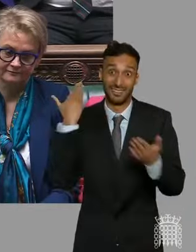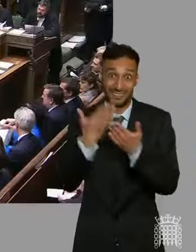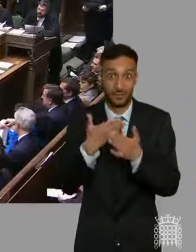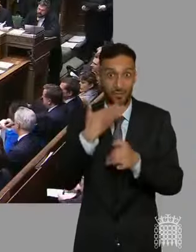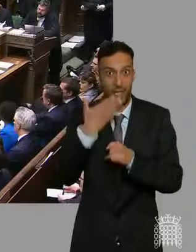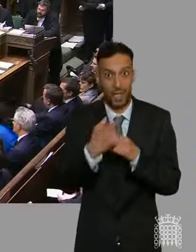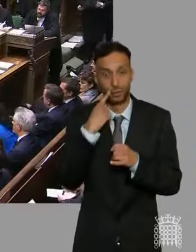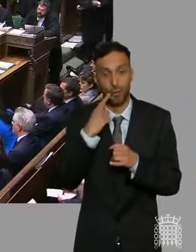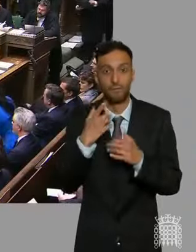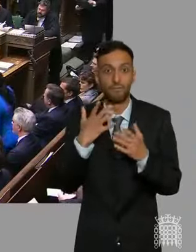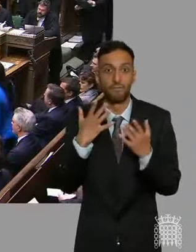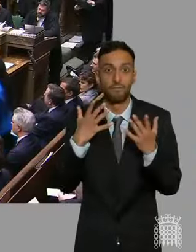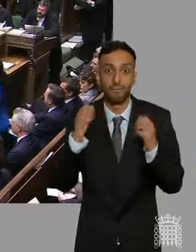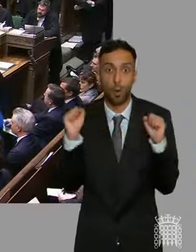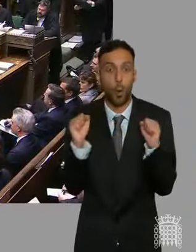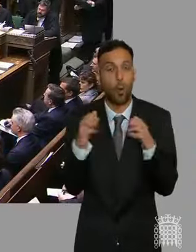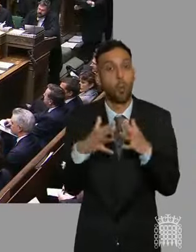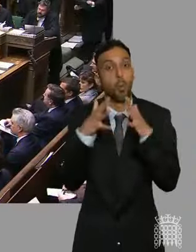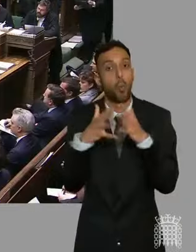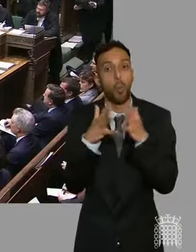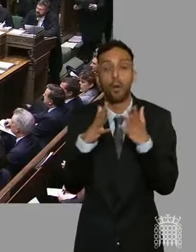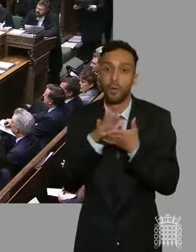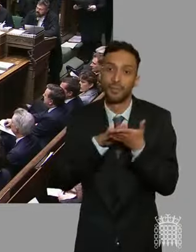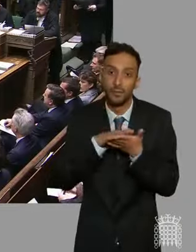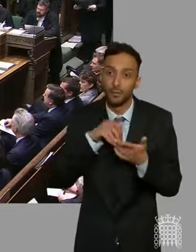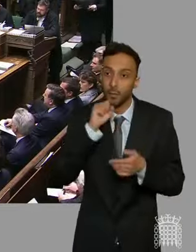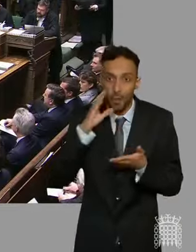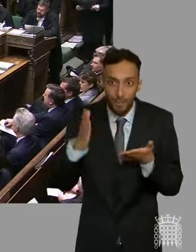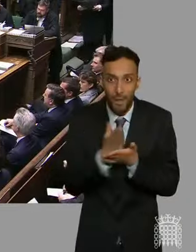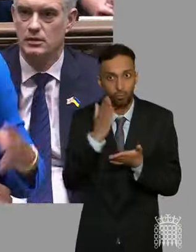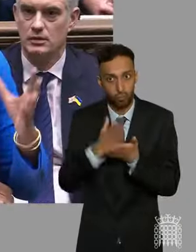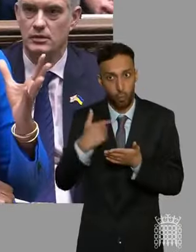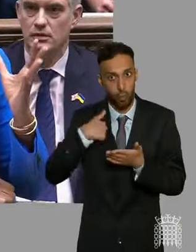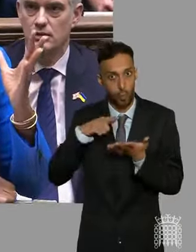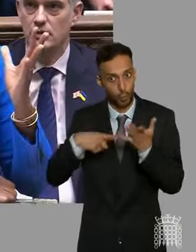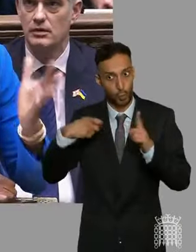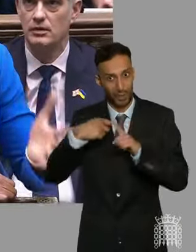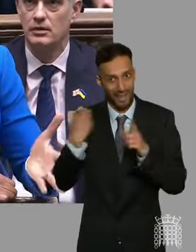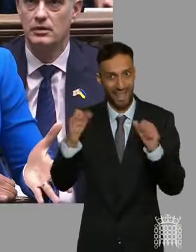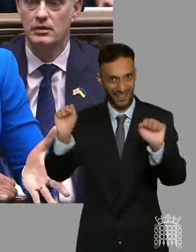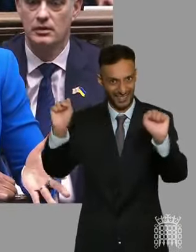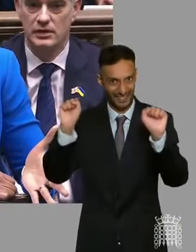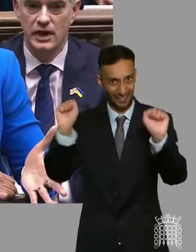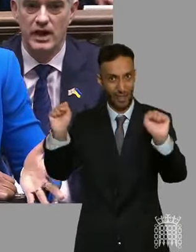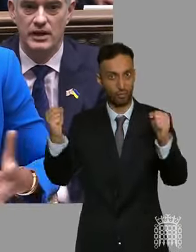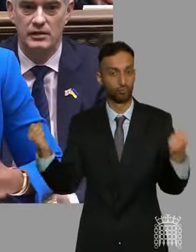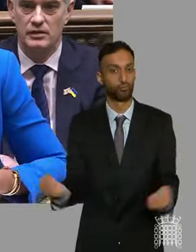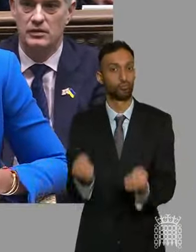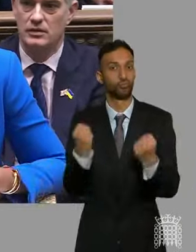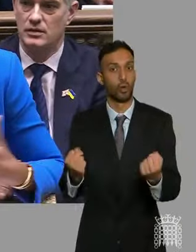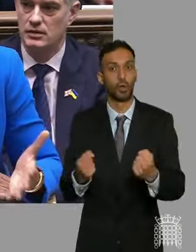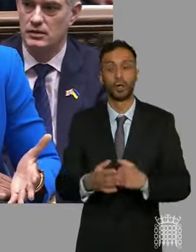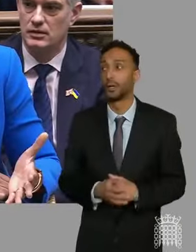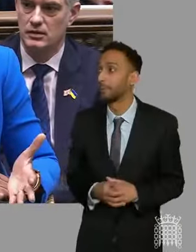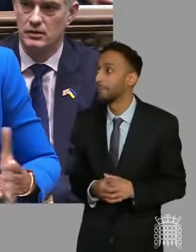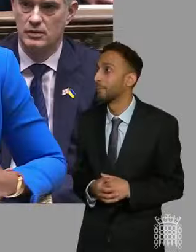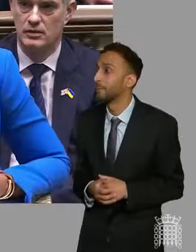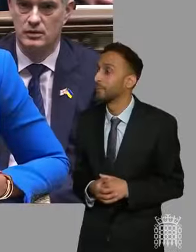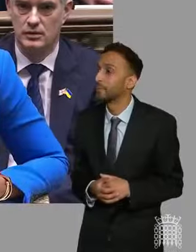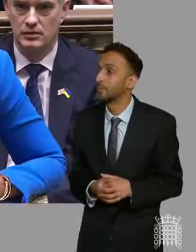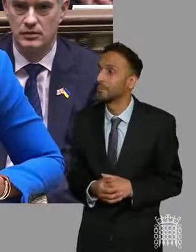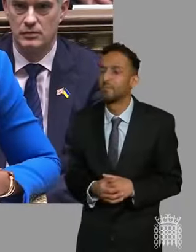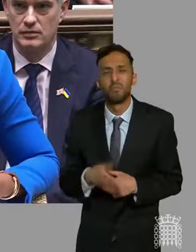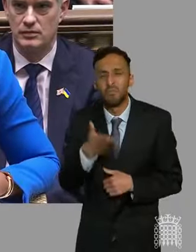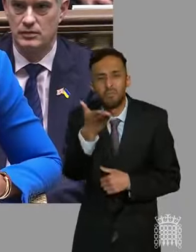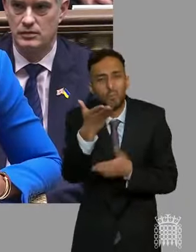Europe. Kemi Badenoch. Mr. Speaker, that wasn't very clear. How is it that the Defence Secretary says $6 billion